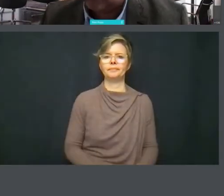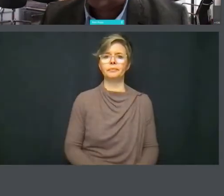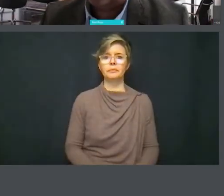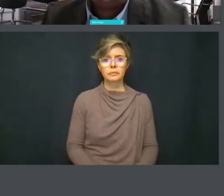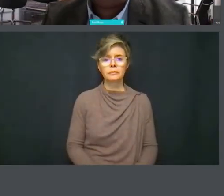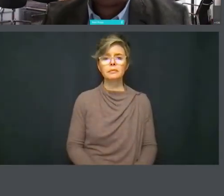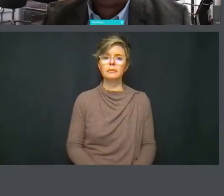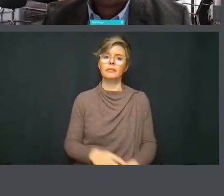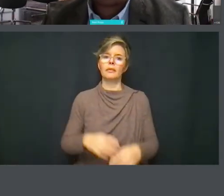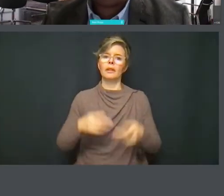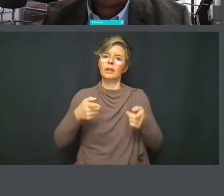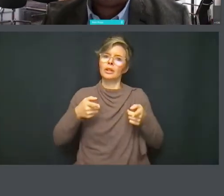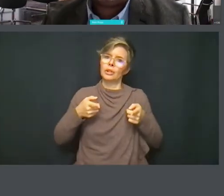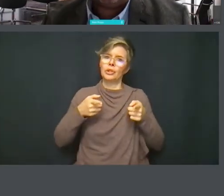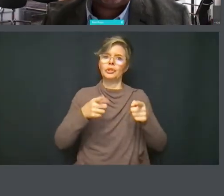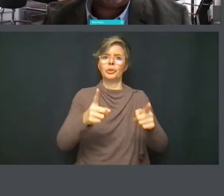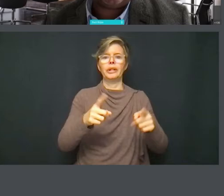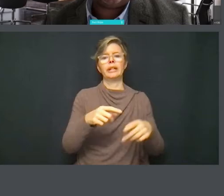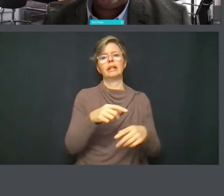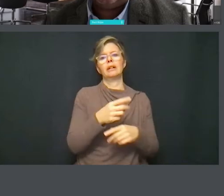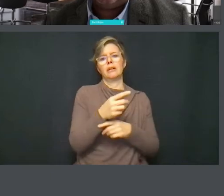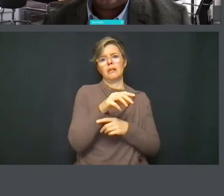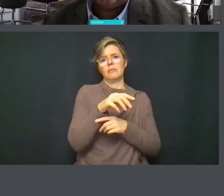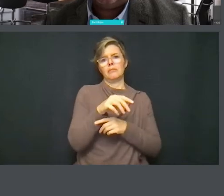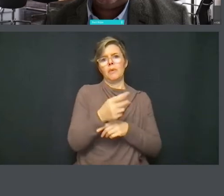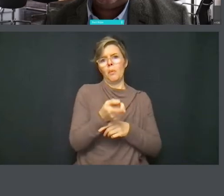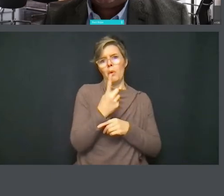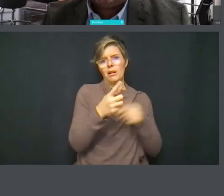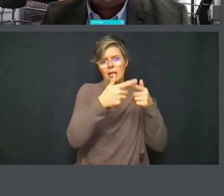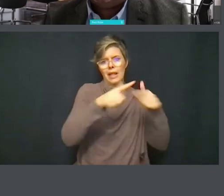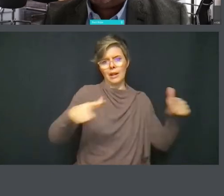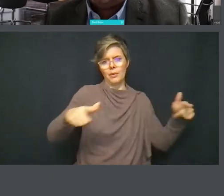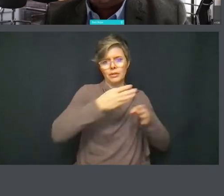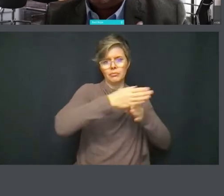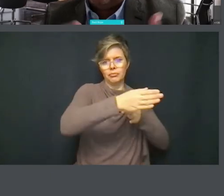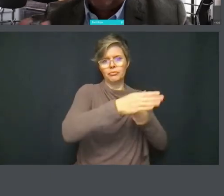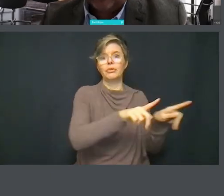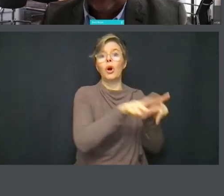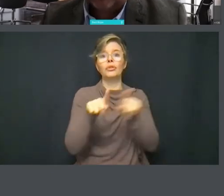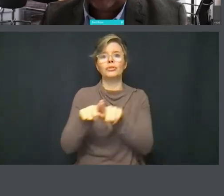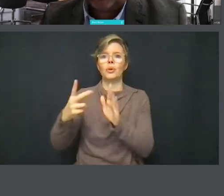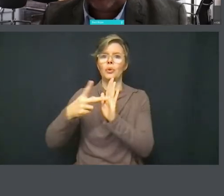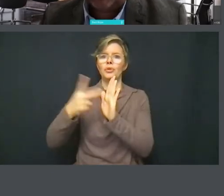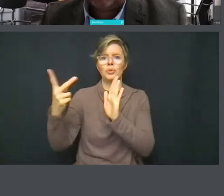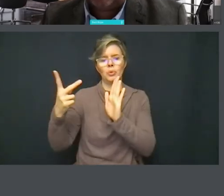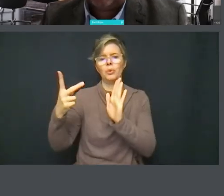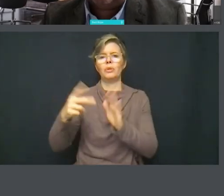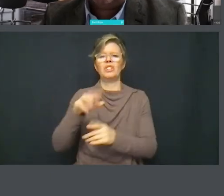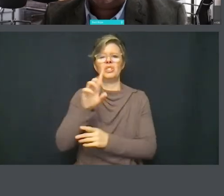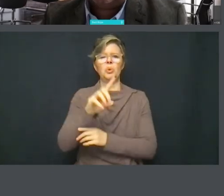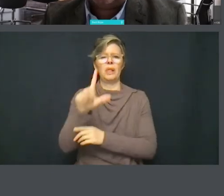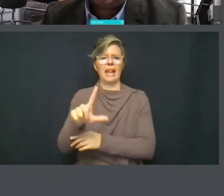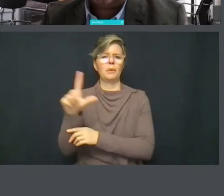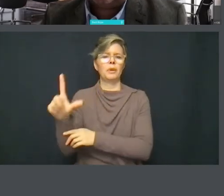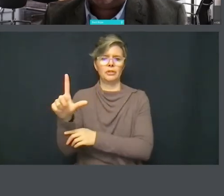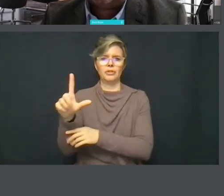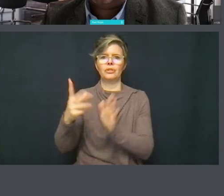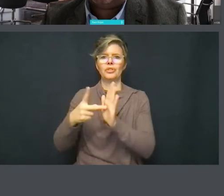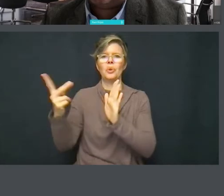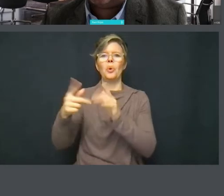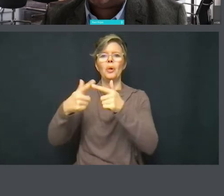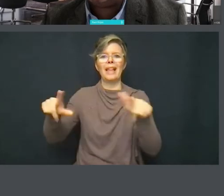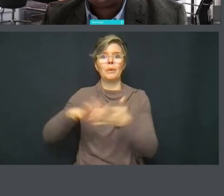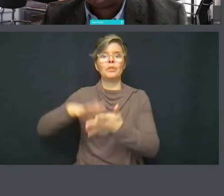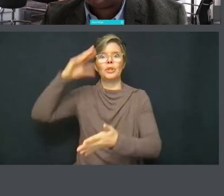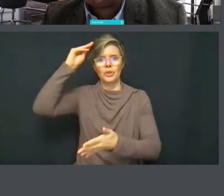and obviously within dual language learners, right? You know, in terms of monolingual speakers, we see it in terms